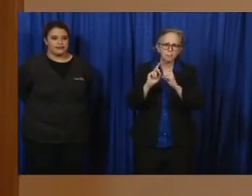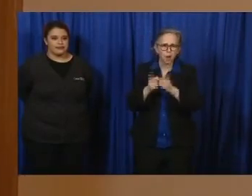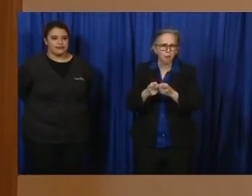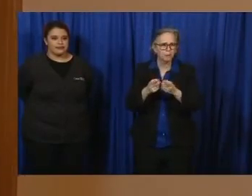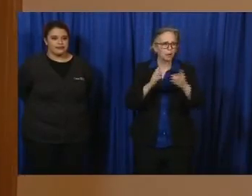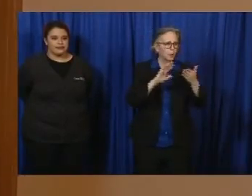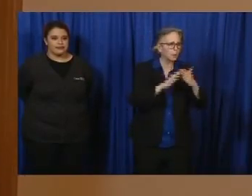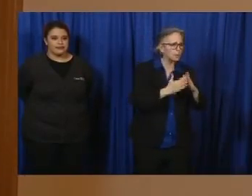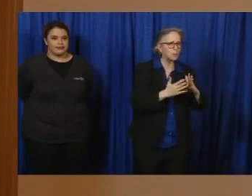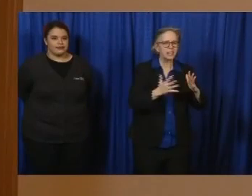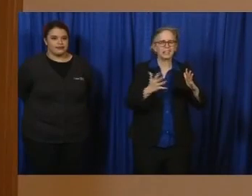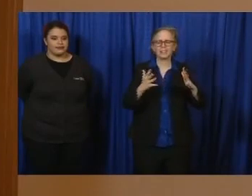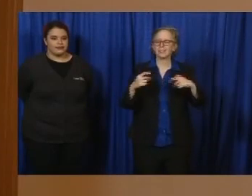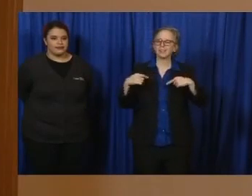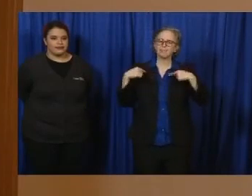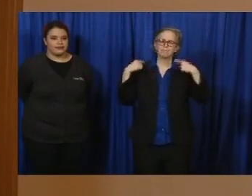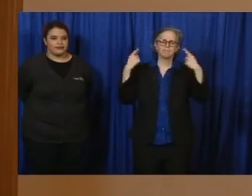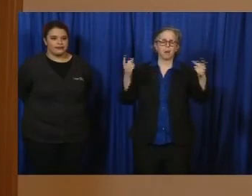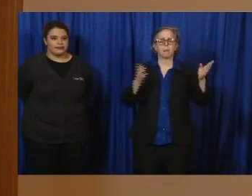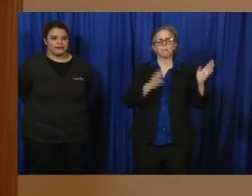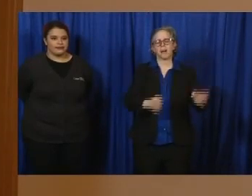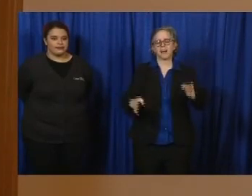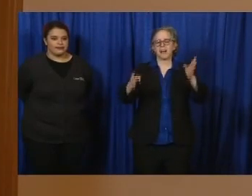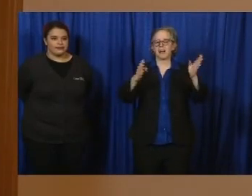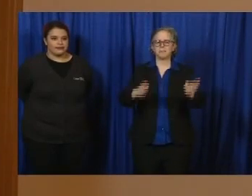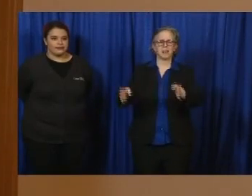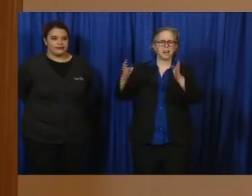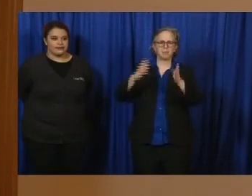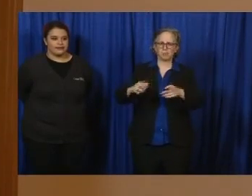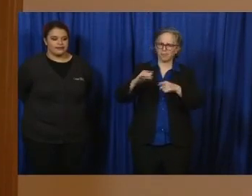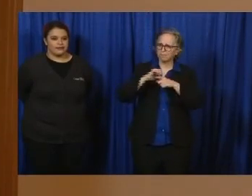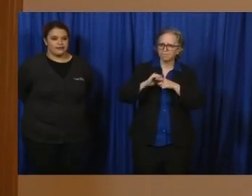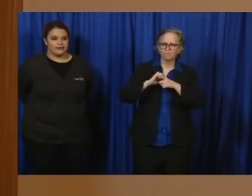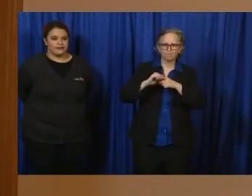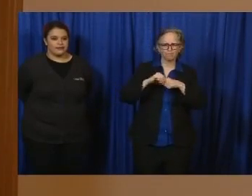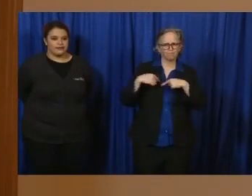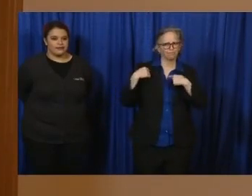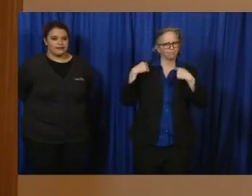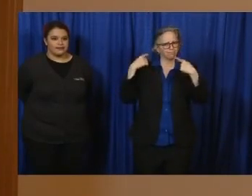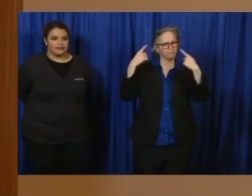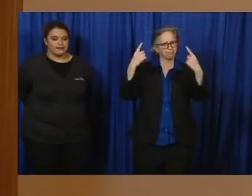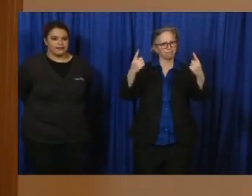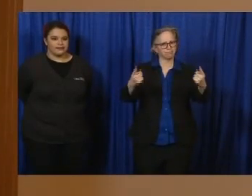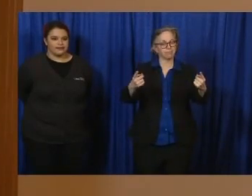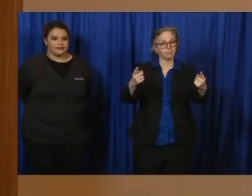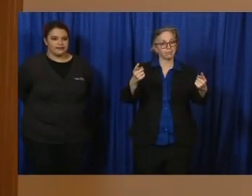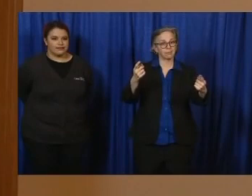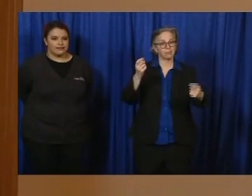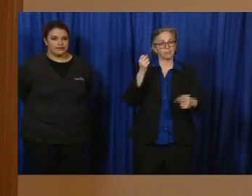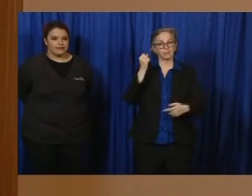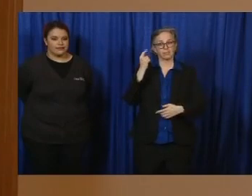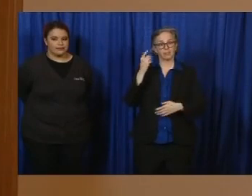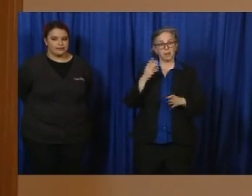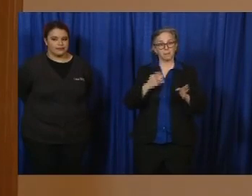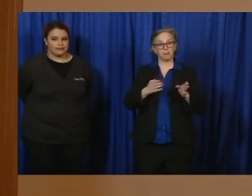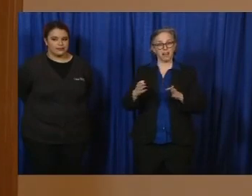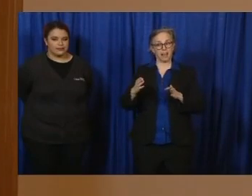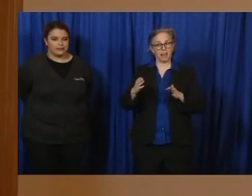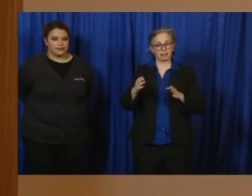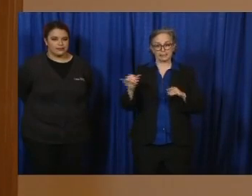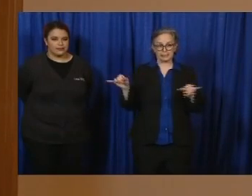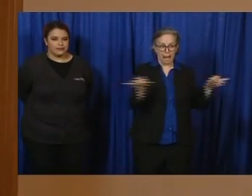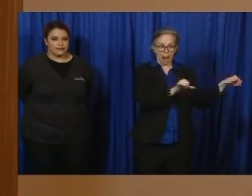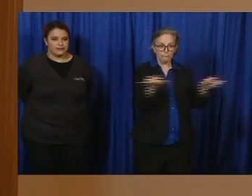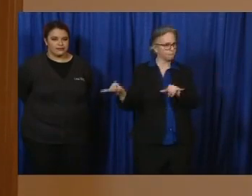planning networks do preparedness activities. And those plans vary from you know, at this stage, you get all your